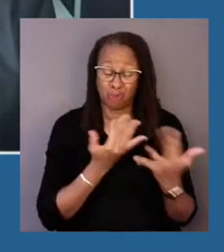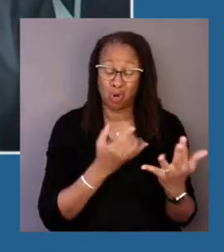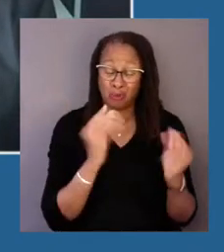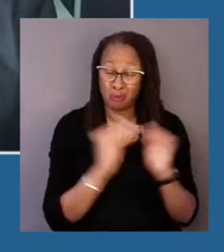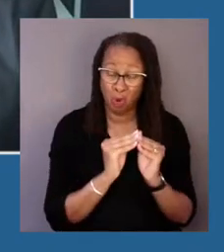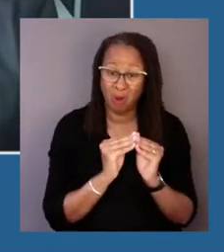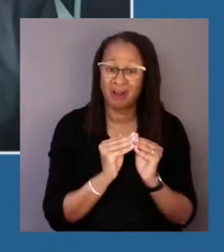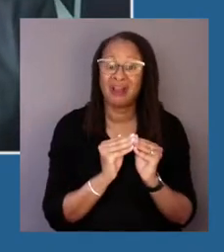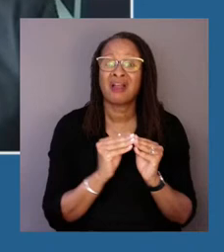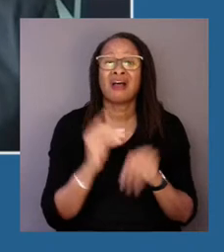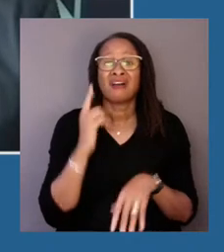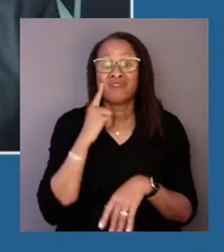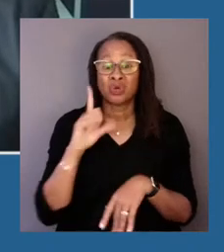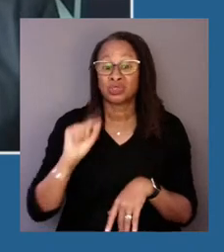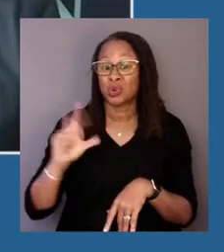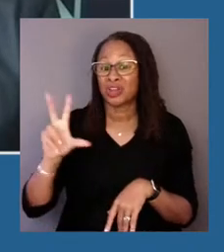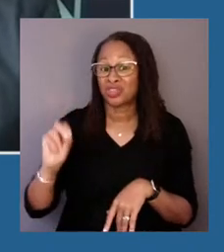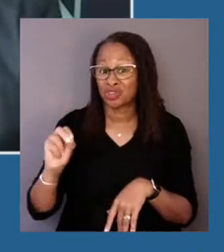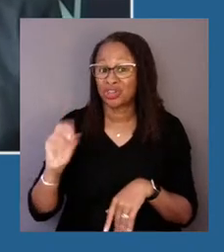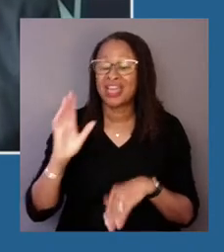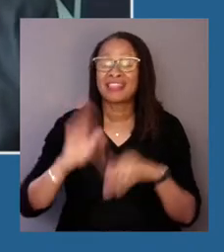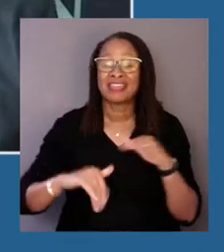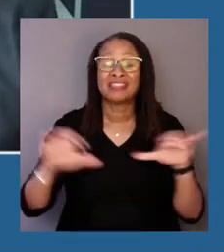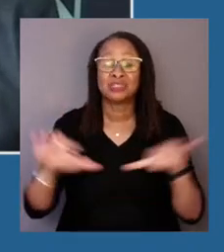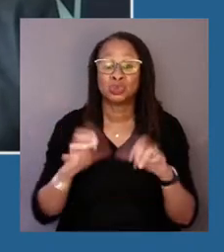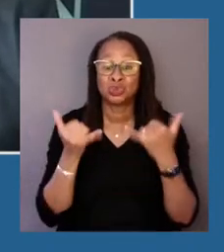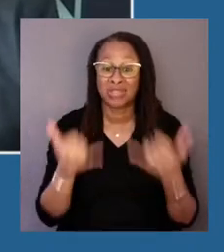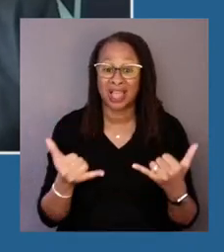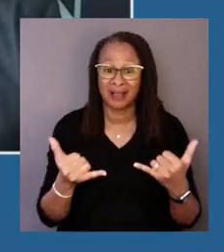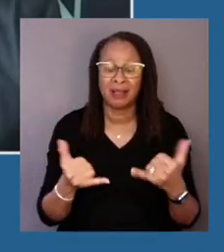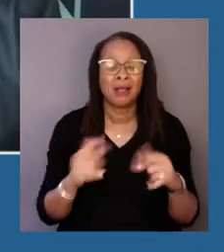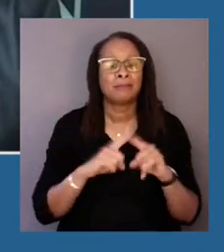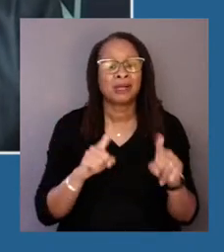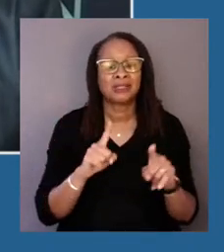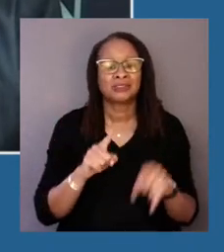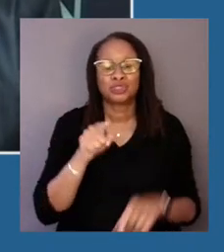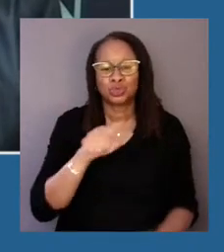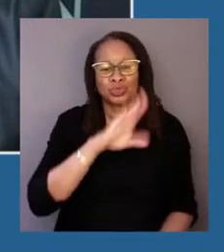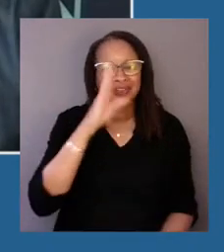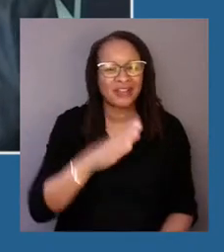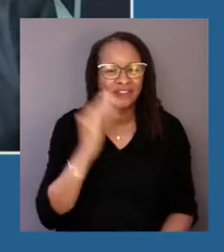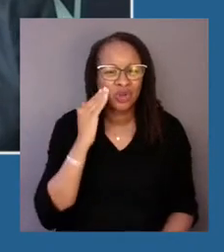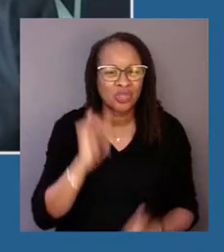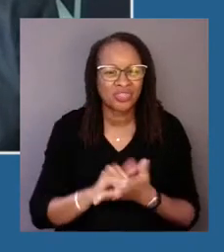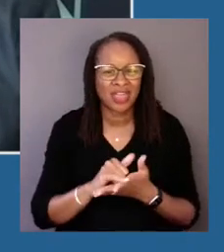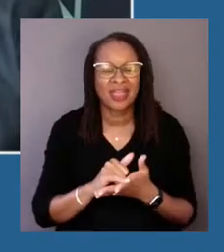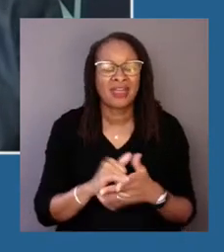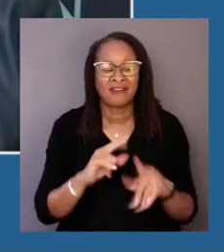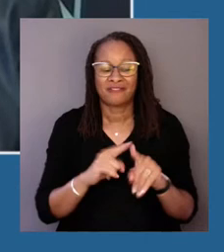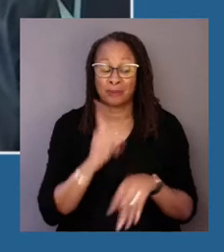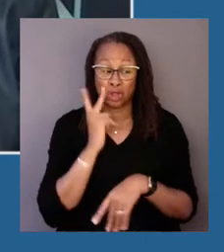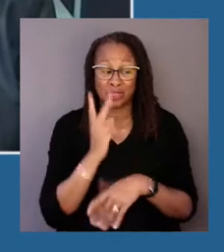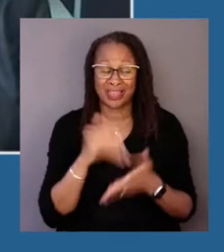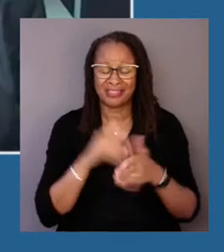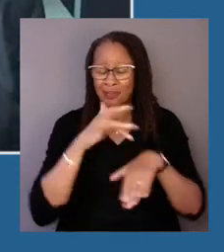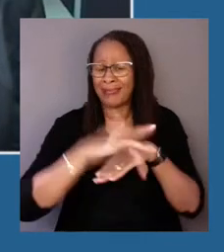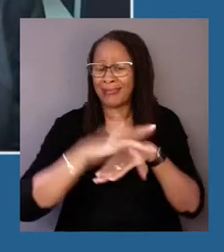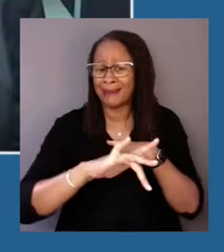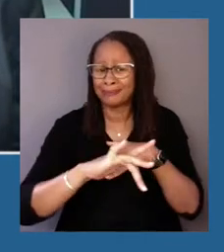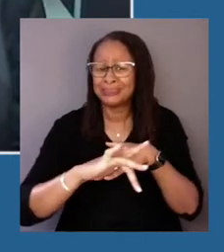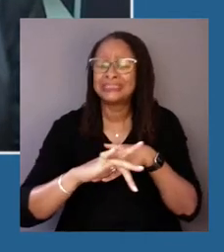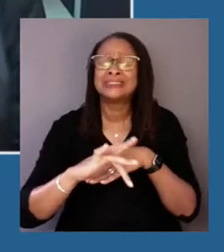2030 than they burn now. But you would never know that from looking at their empty promises. So we want to move beyond the